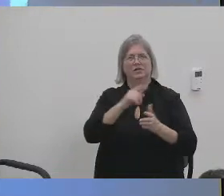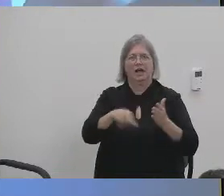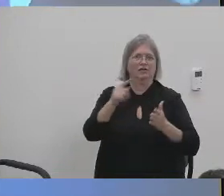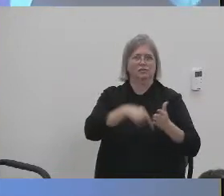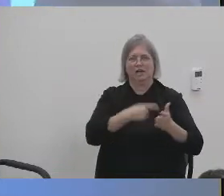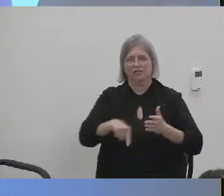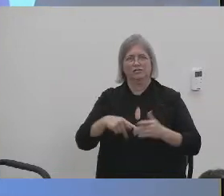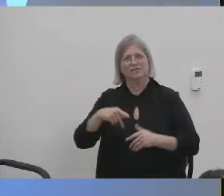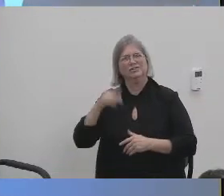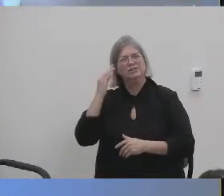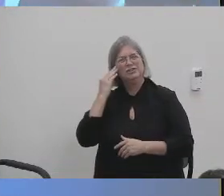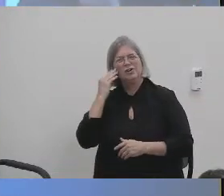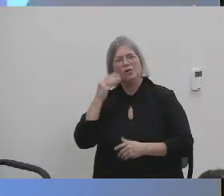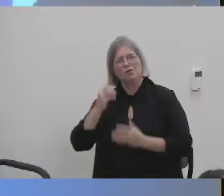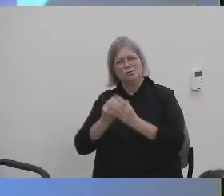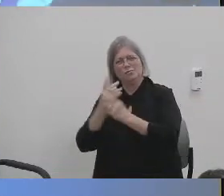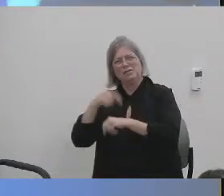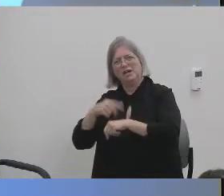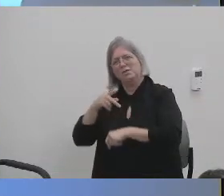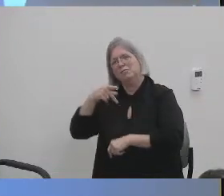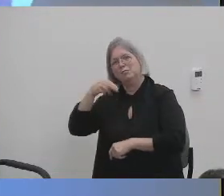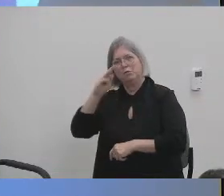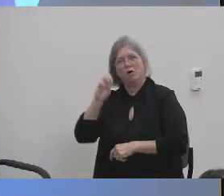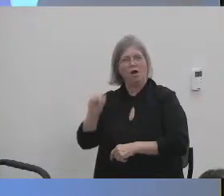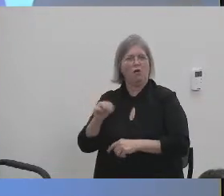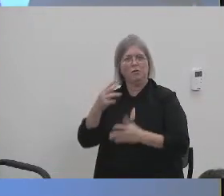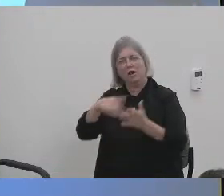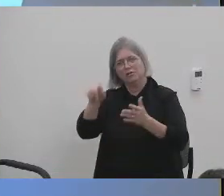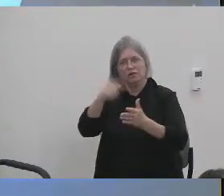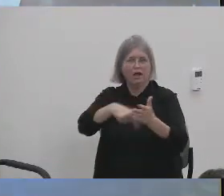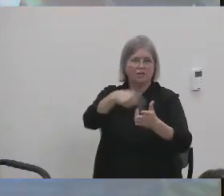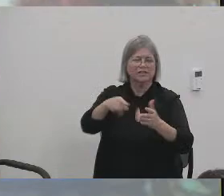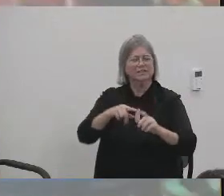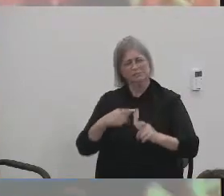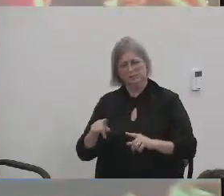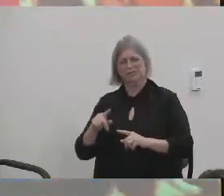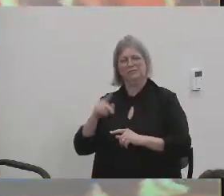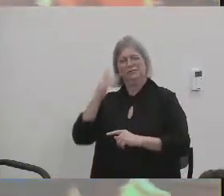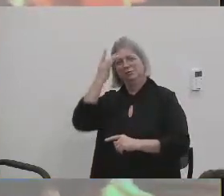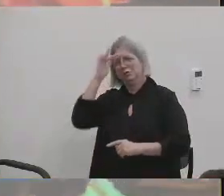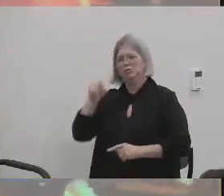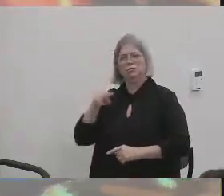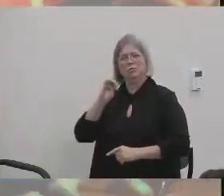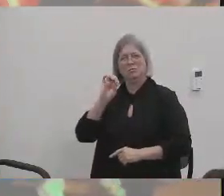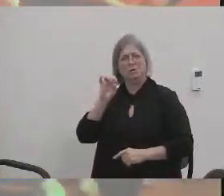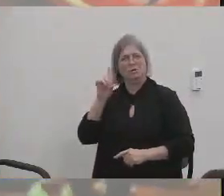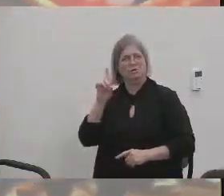Everybody kind of, stay in the cars. Everybody's in their own little pod, if you will. Yeah. Way to go, Milford. Smart.